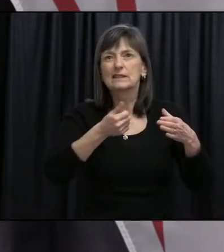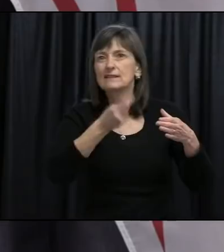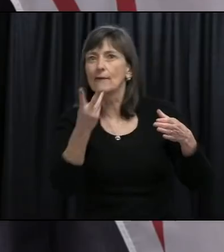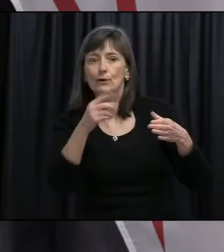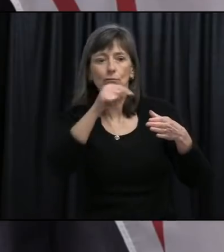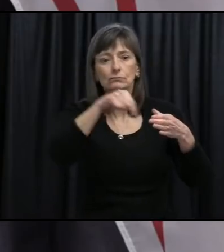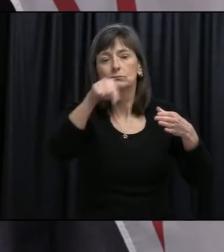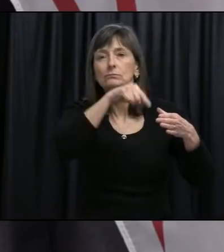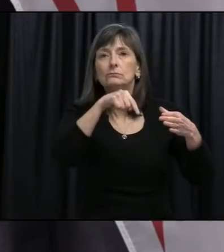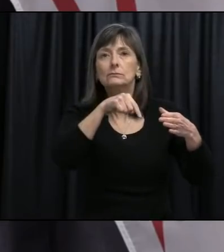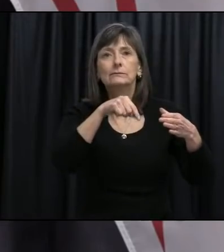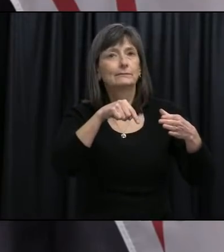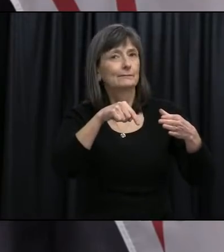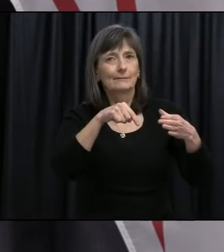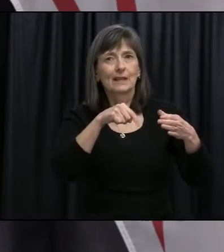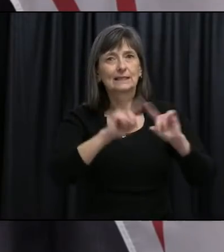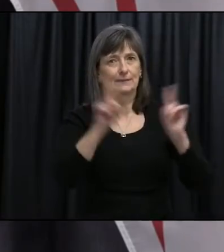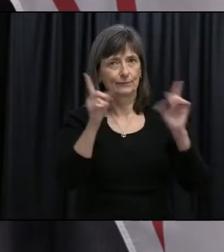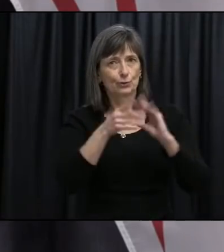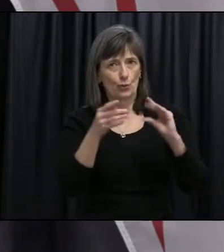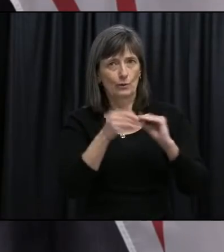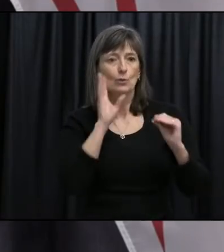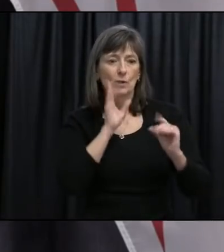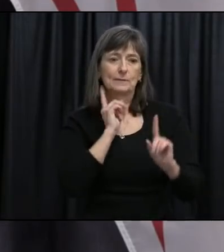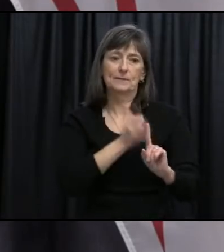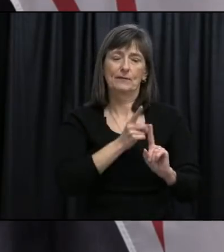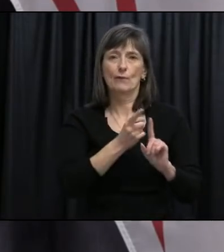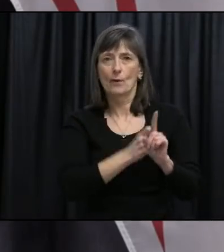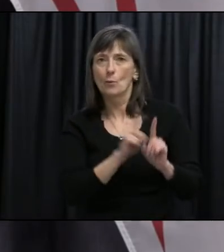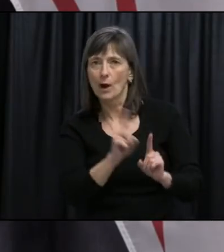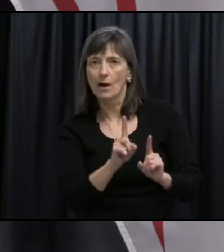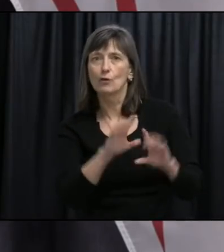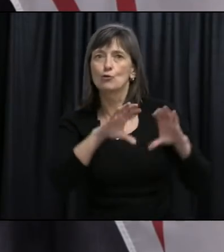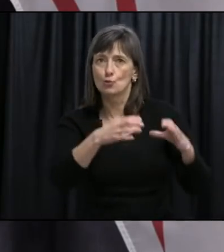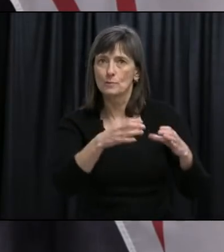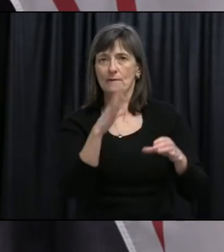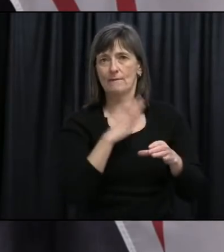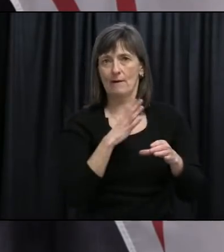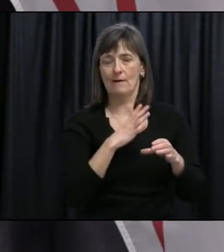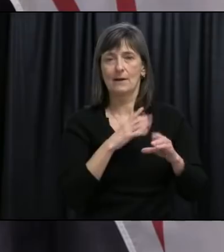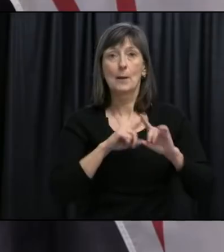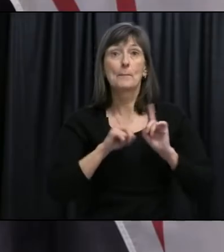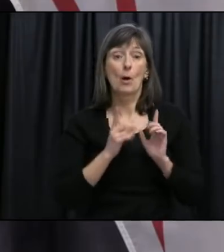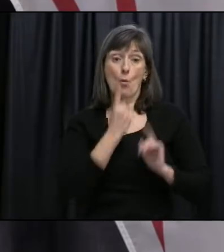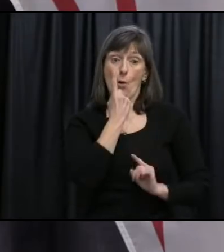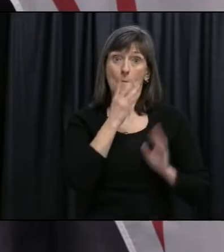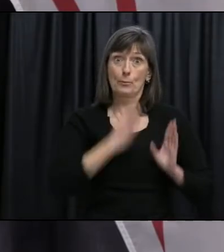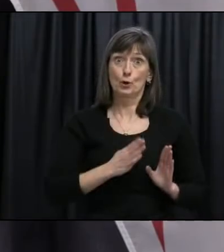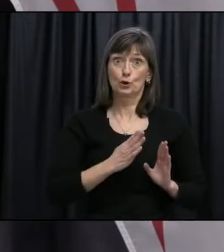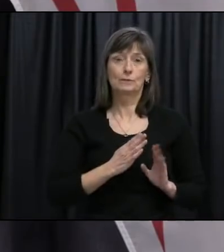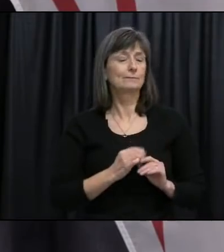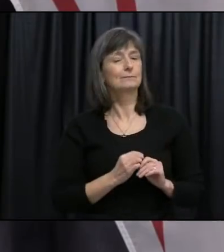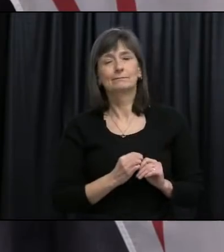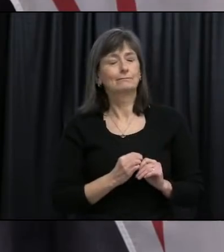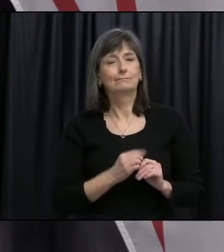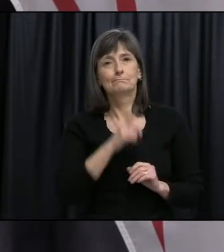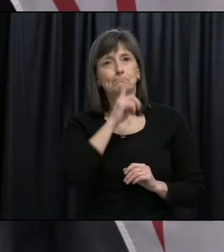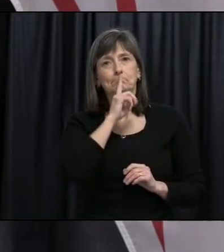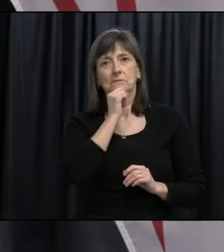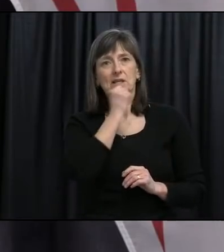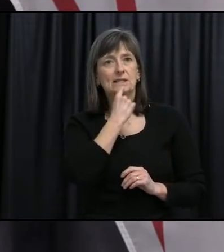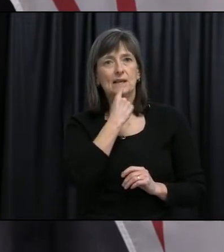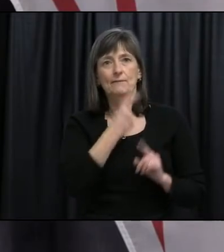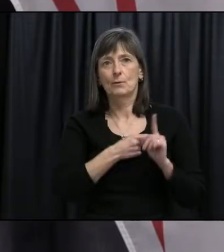individuals, we're not, we don't want to say that where exactly they're coming from an individual point of